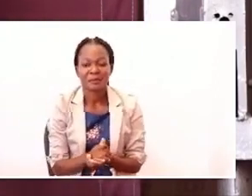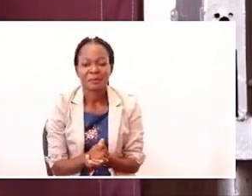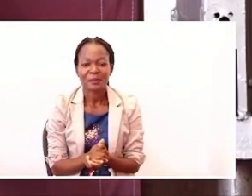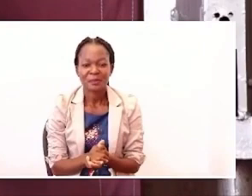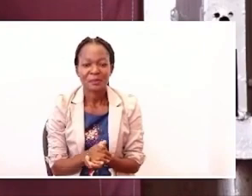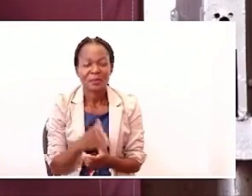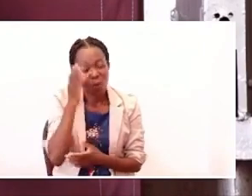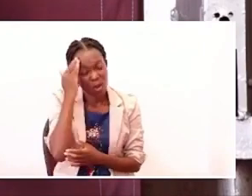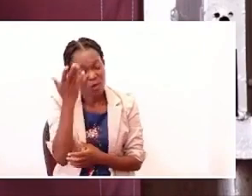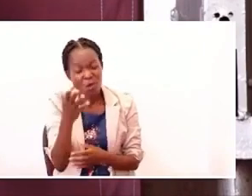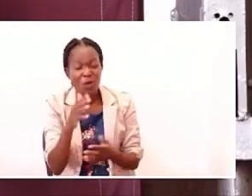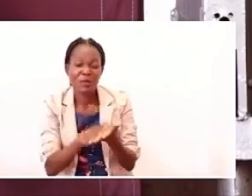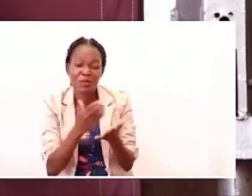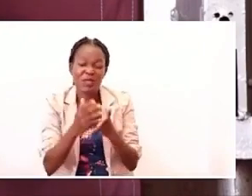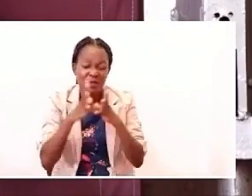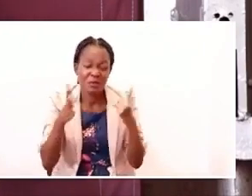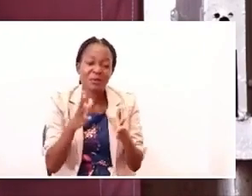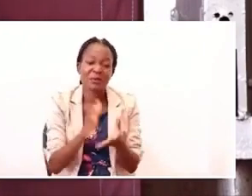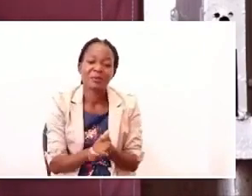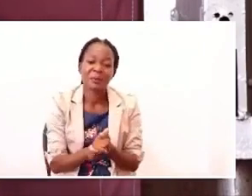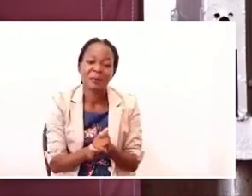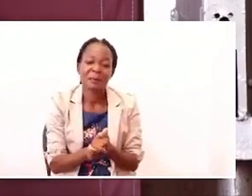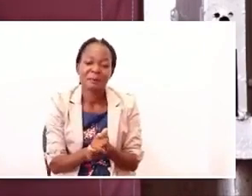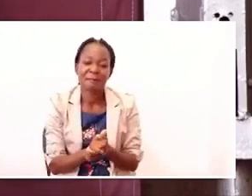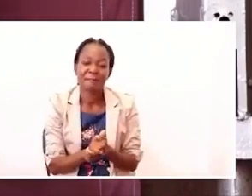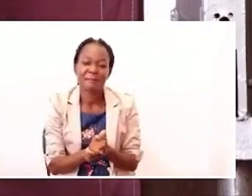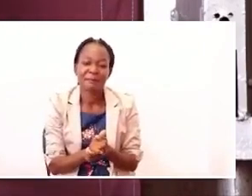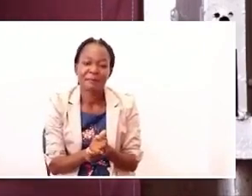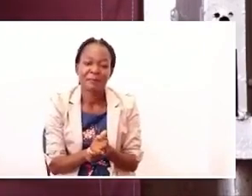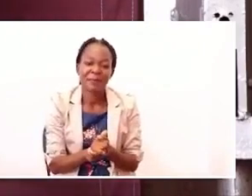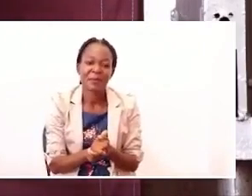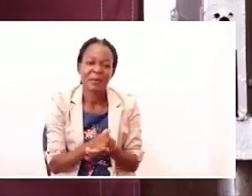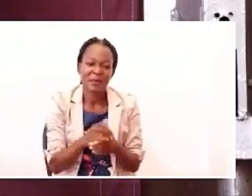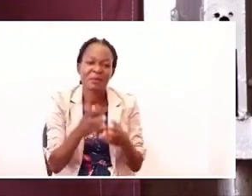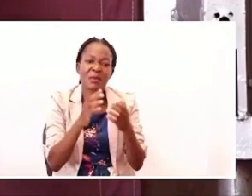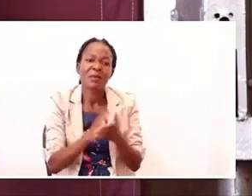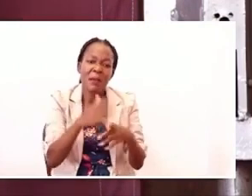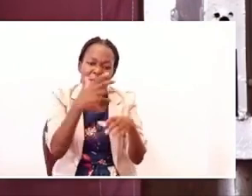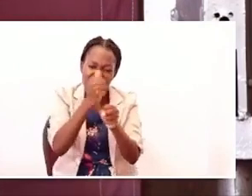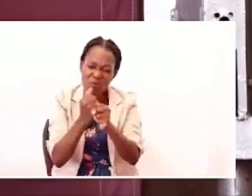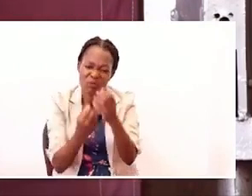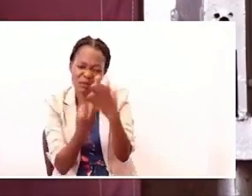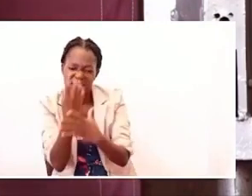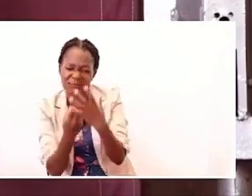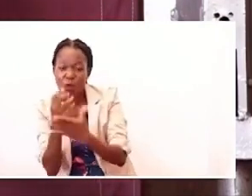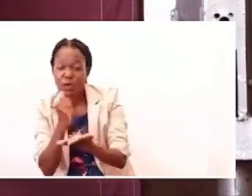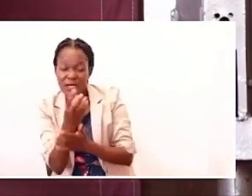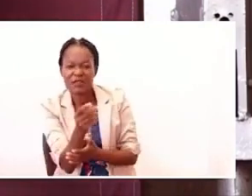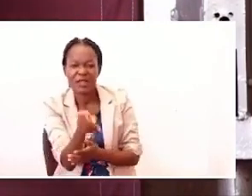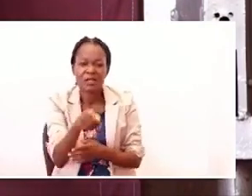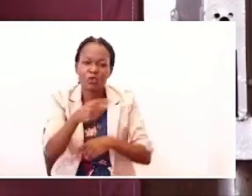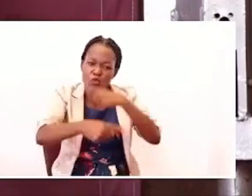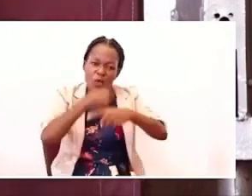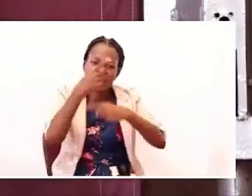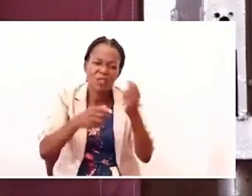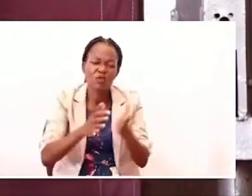We know the main reason for which the Bretton Woods institutions really continue to